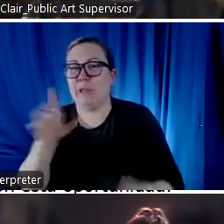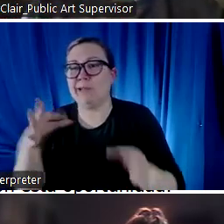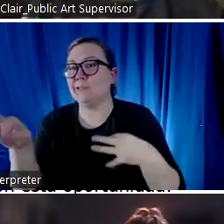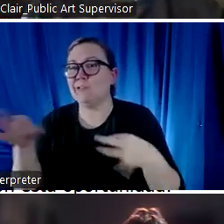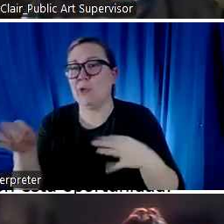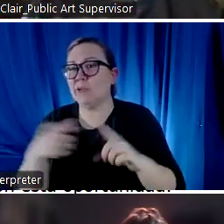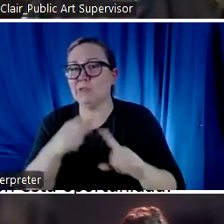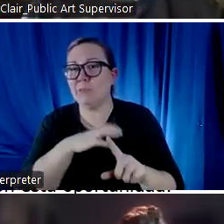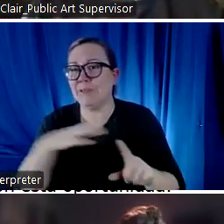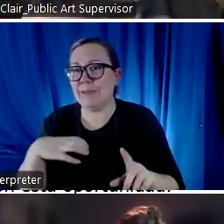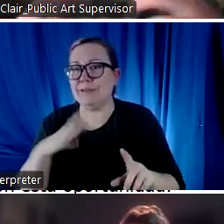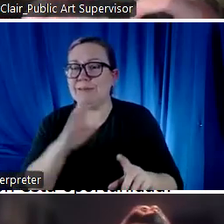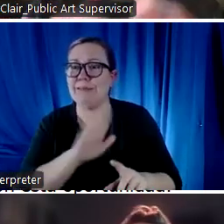committee's